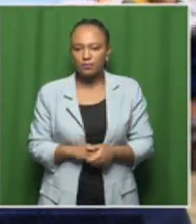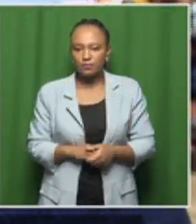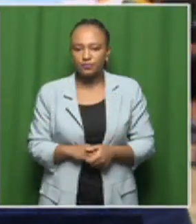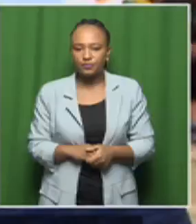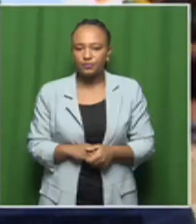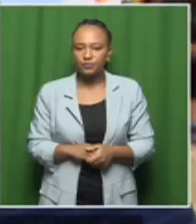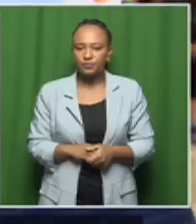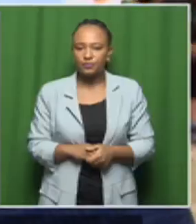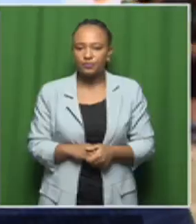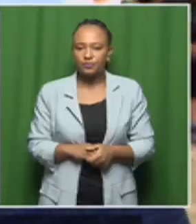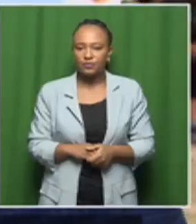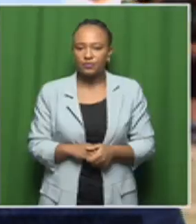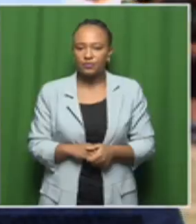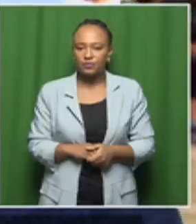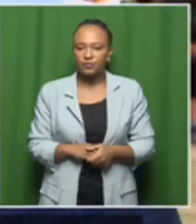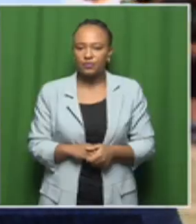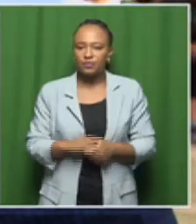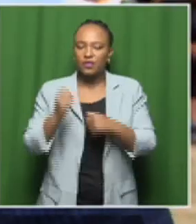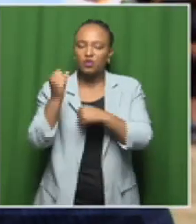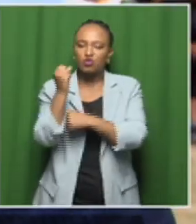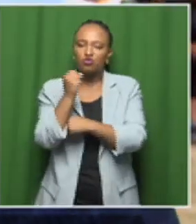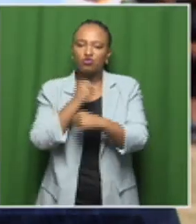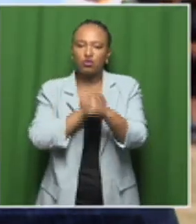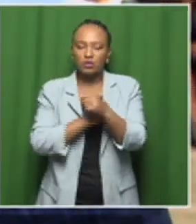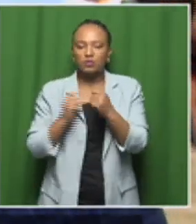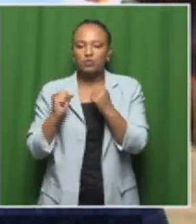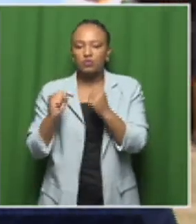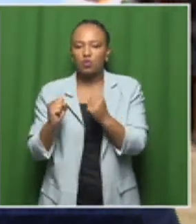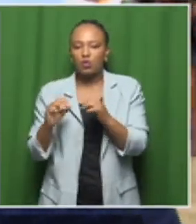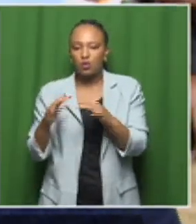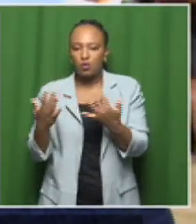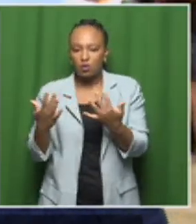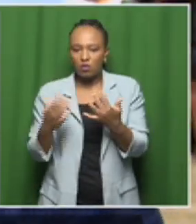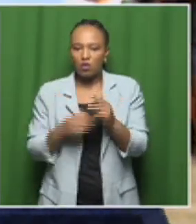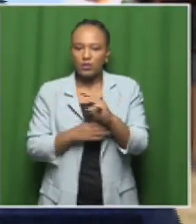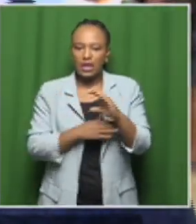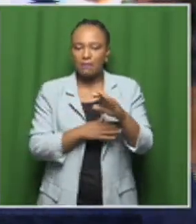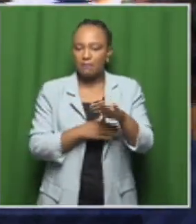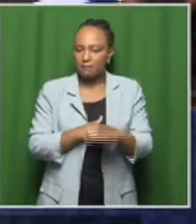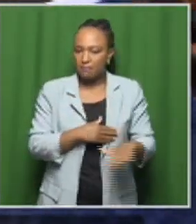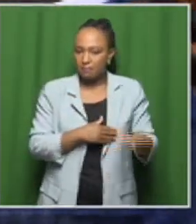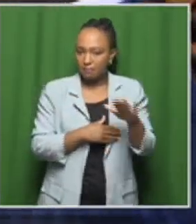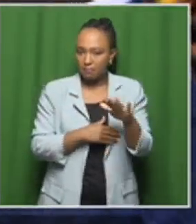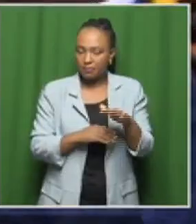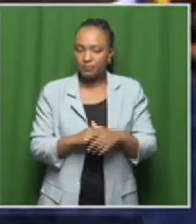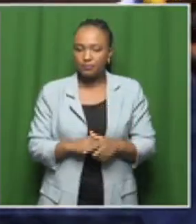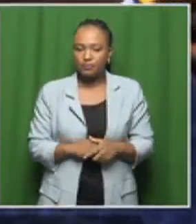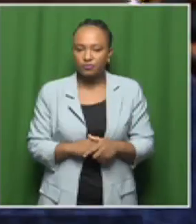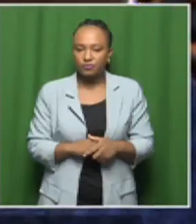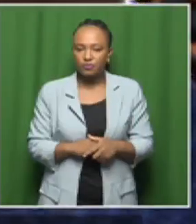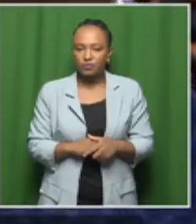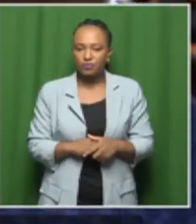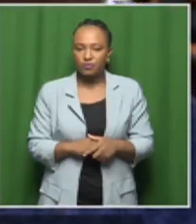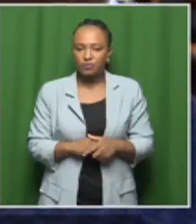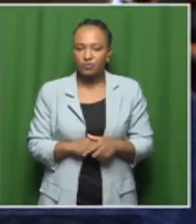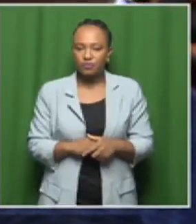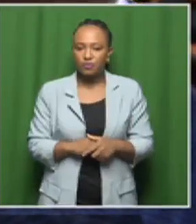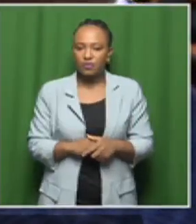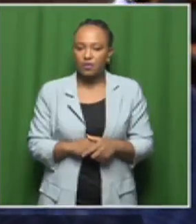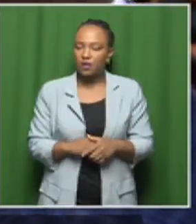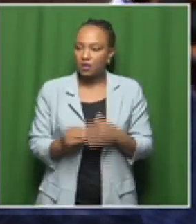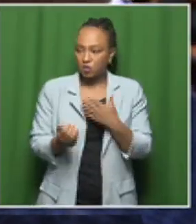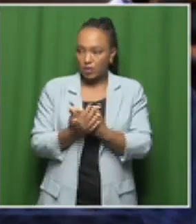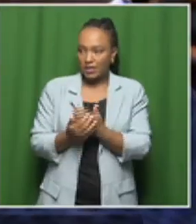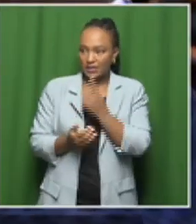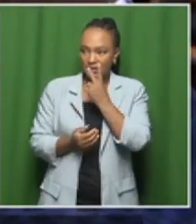your structures in the Cape Metro and the other regions of the Western Cape? How strong are your structures? The structures, as you see here